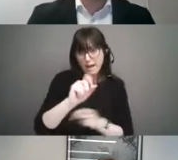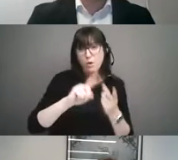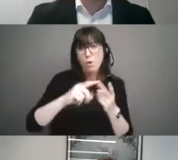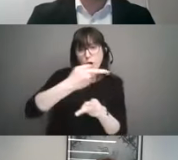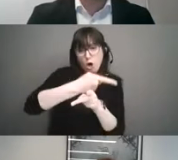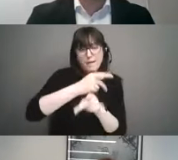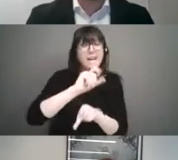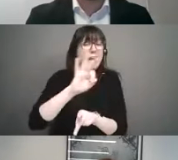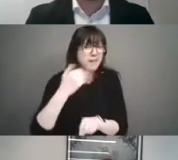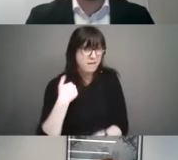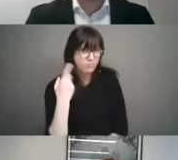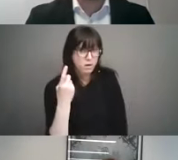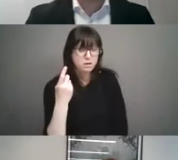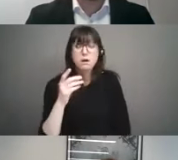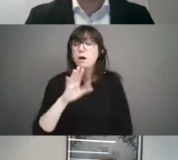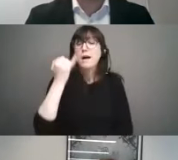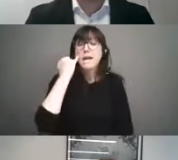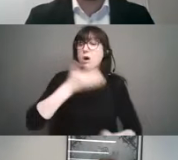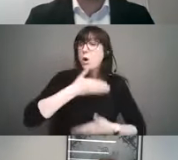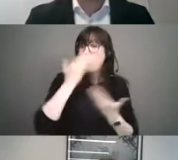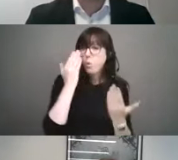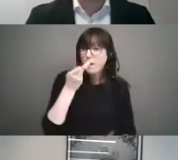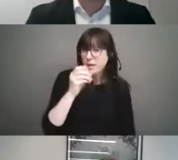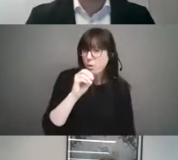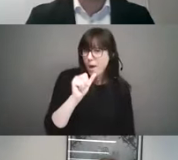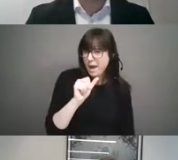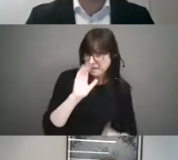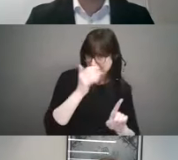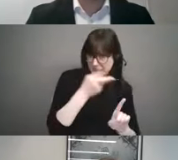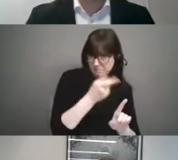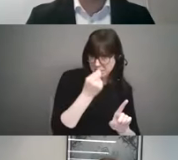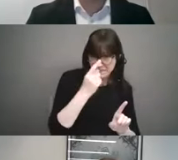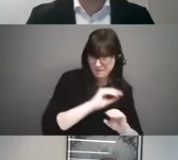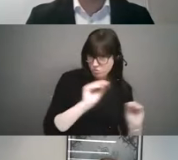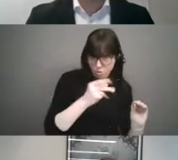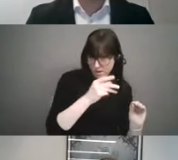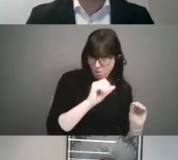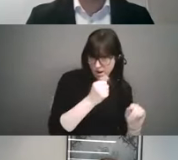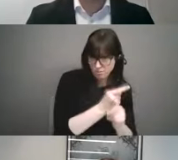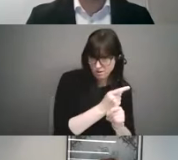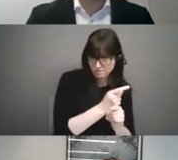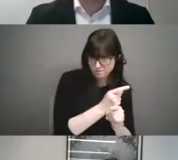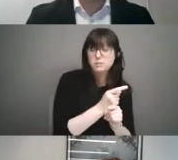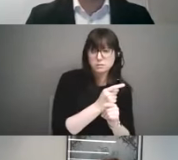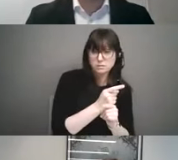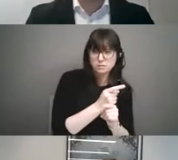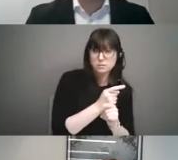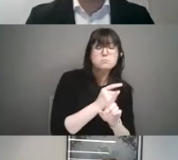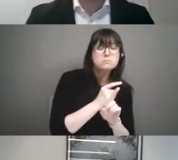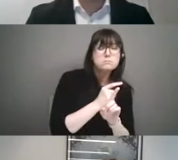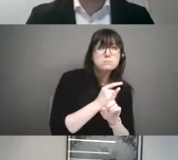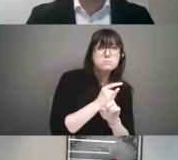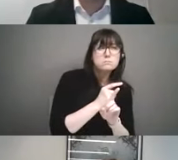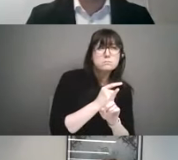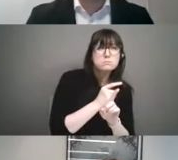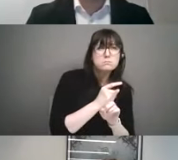If there is no power of attorney document, which is your scenario, right, Rianne? Yes. There's no, okay. Yeah, it doesn't